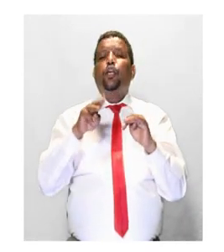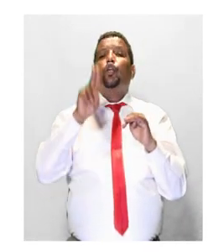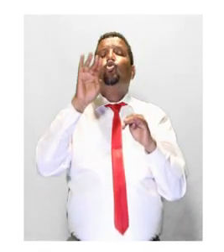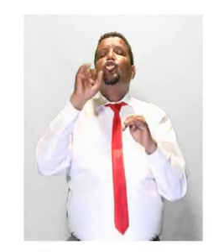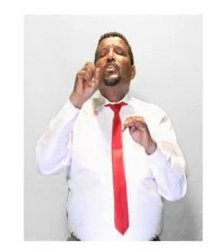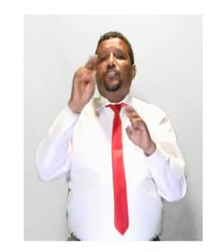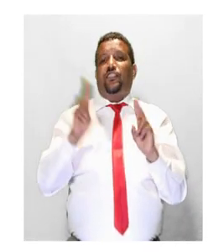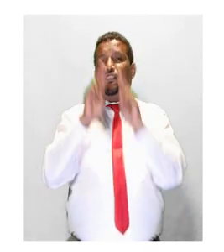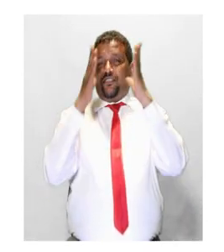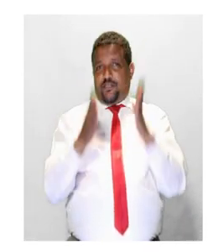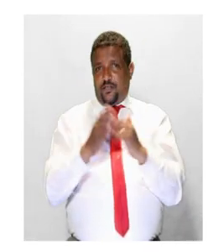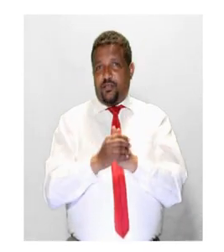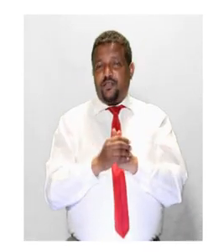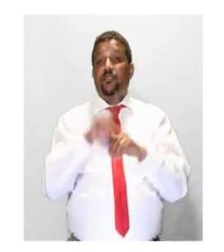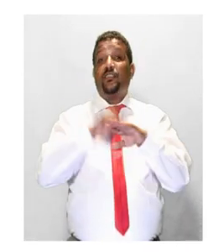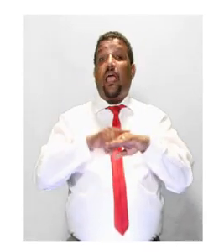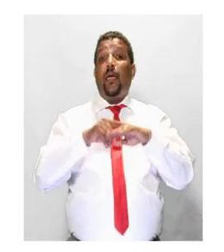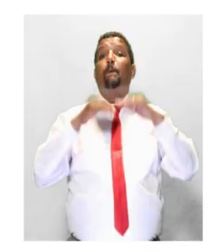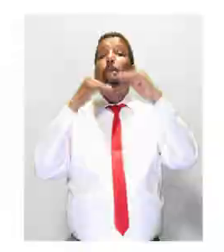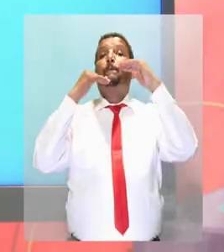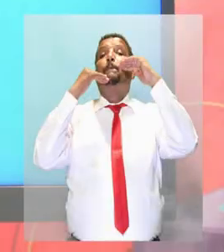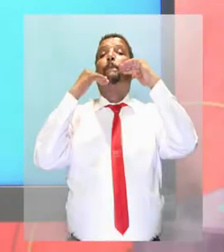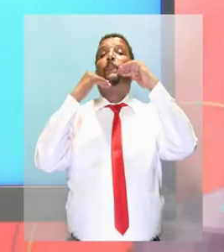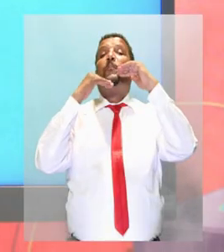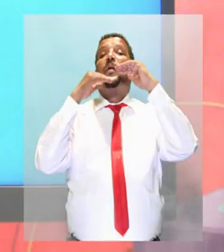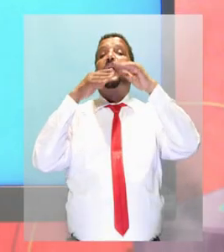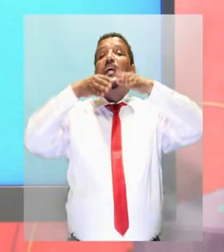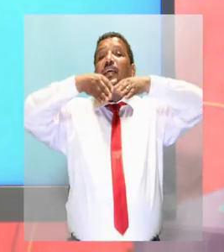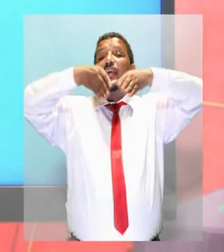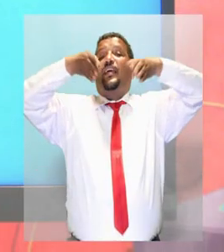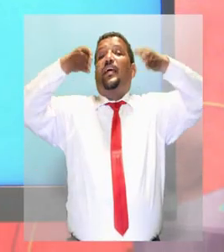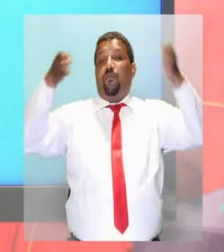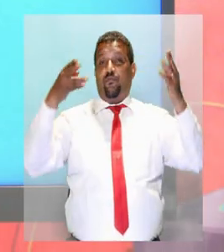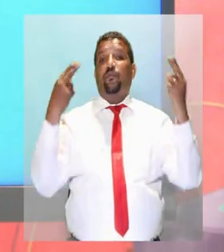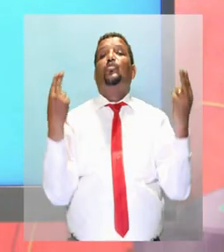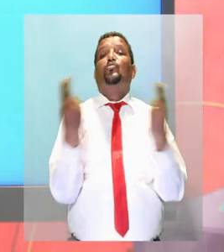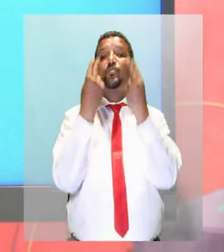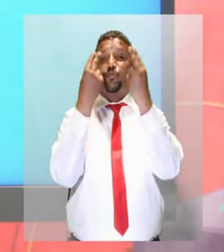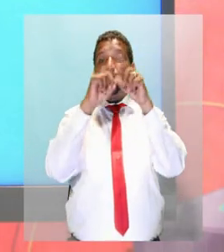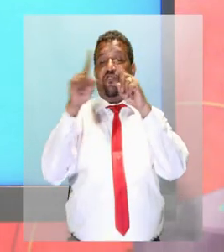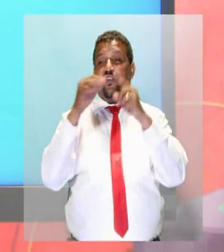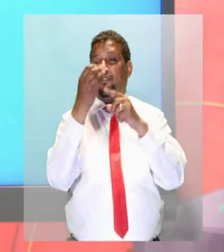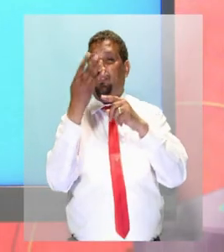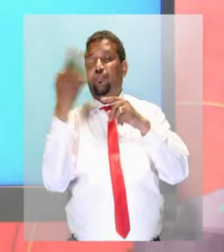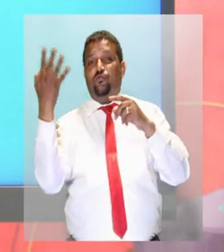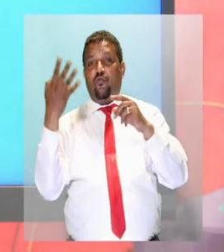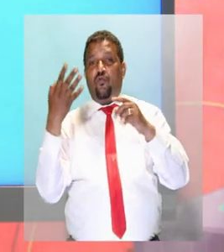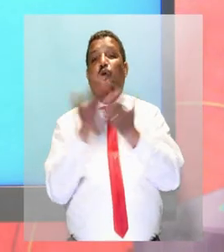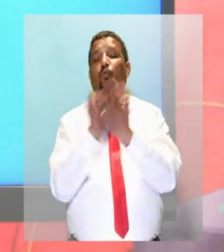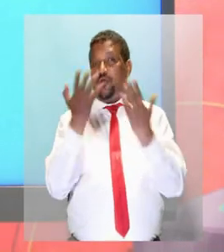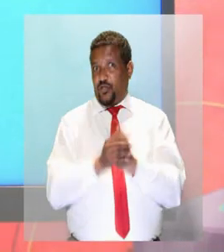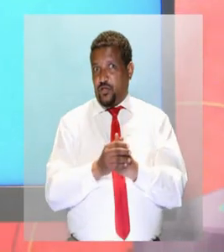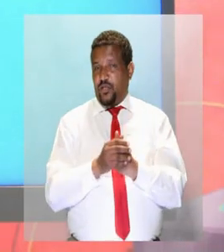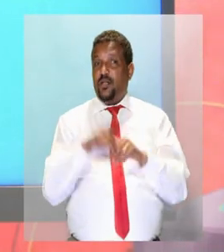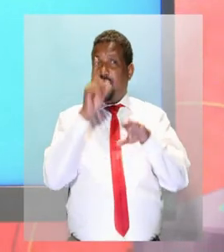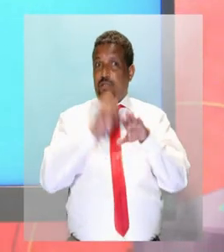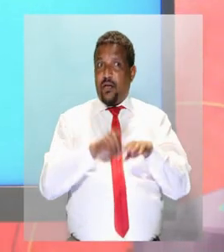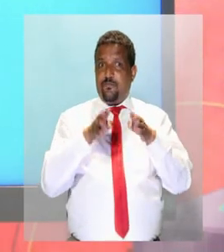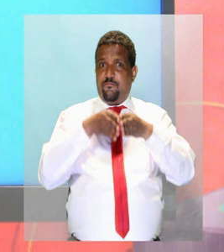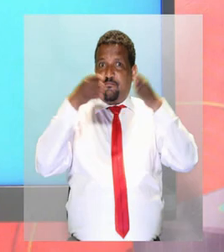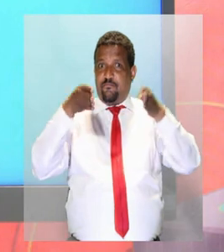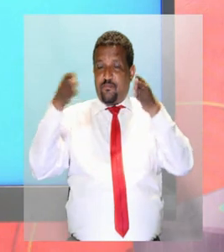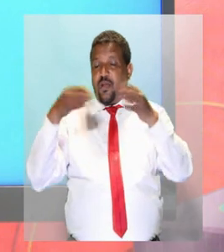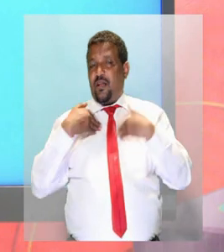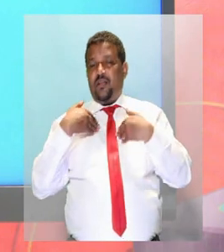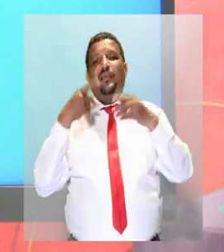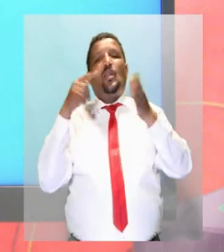there must be no time gap between consumption of different units of a commodity. If there's a time gap, the law is not